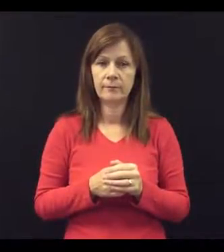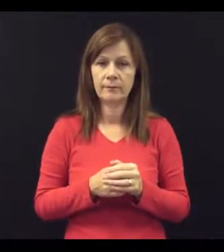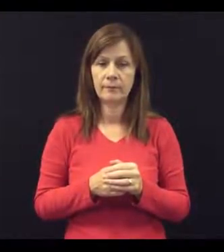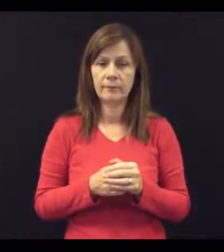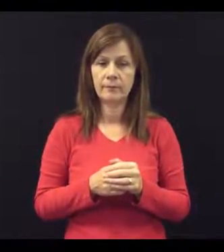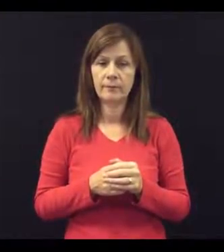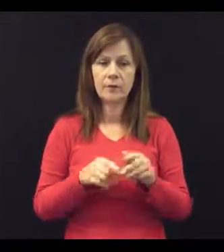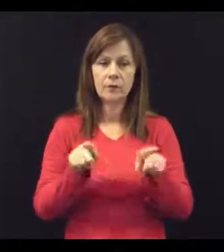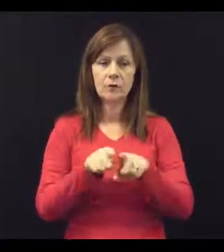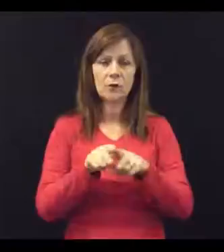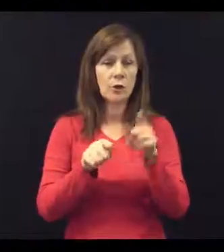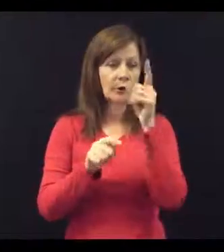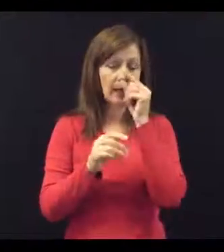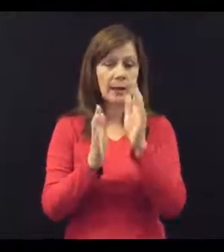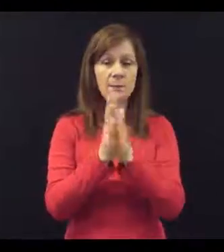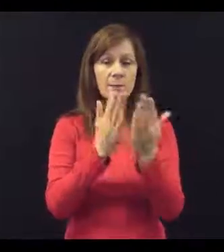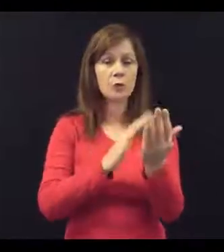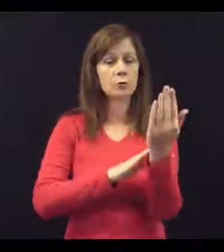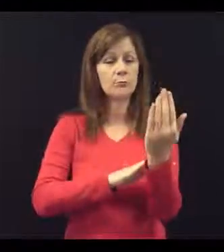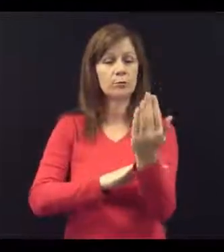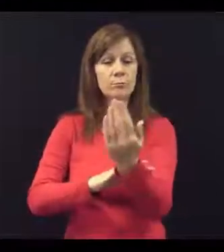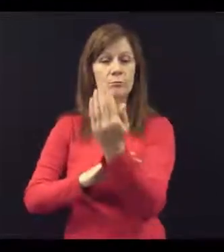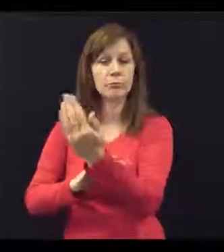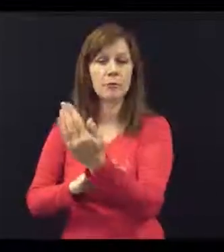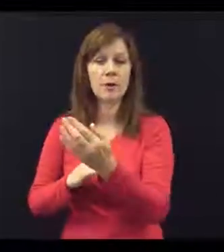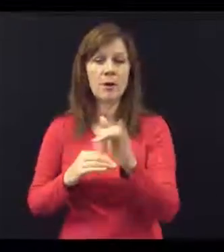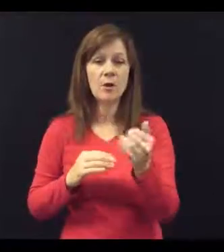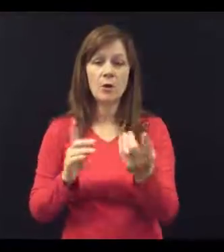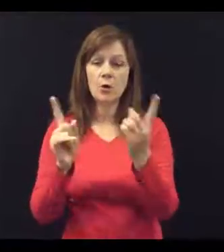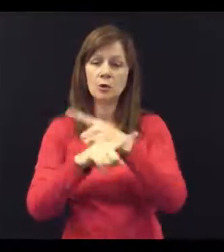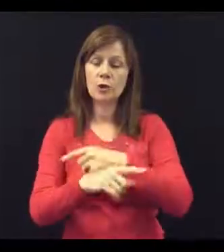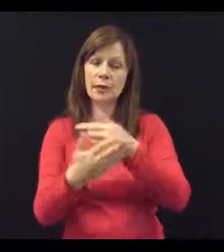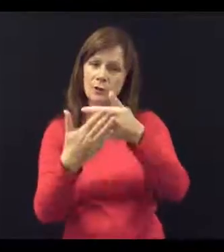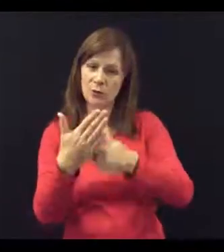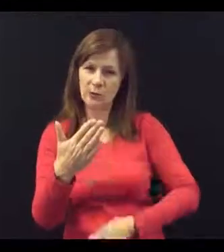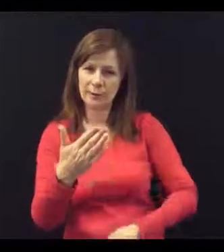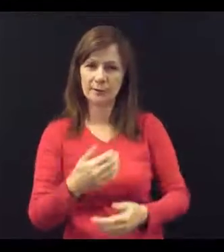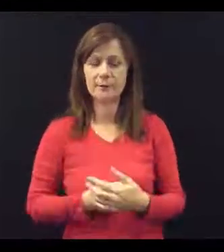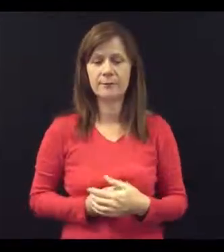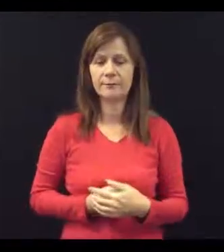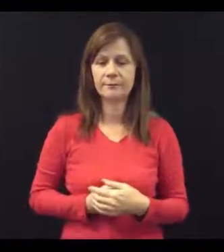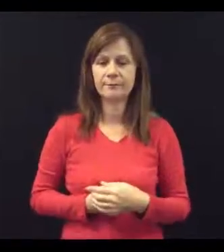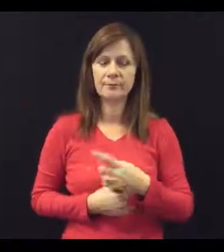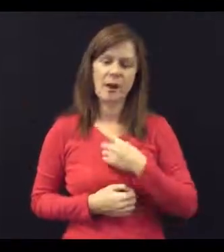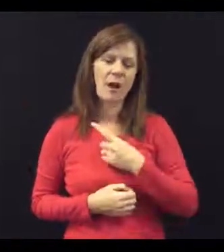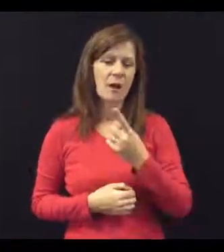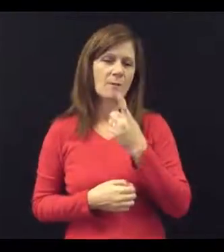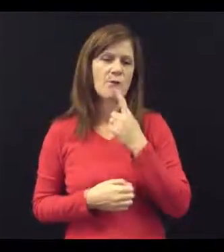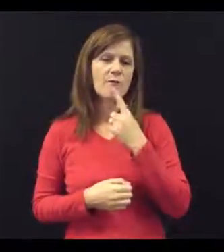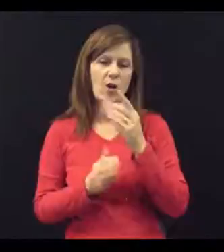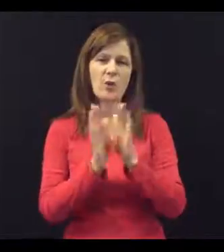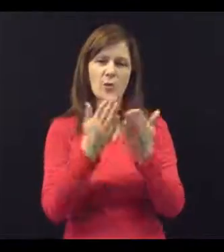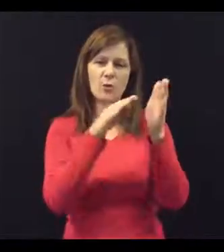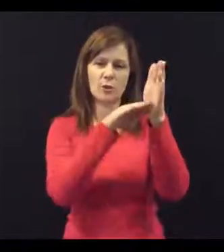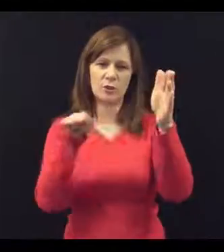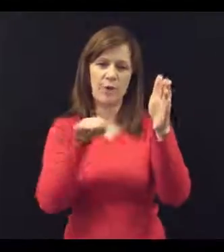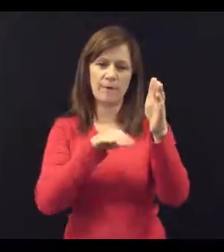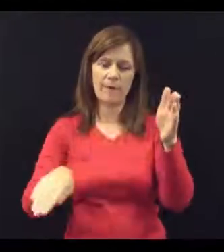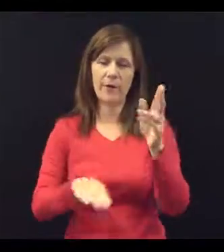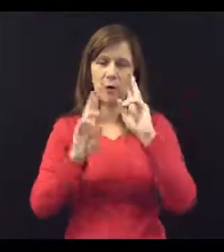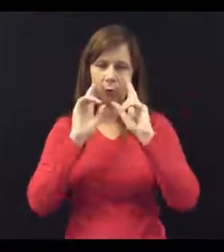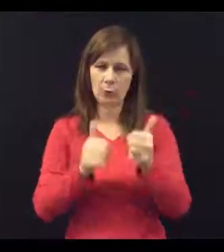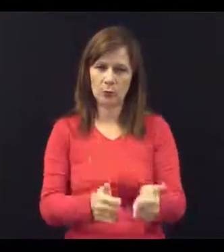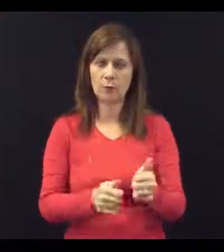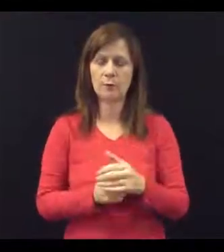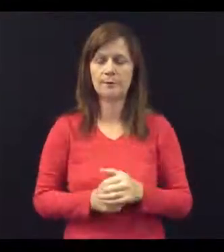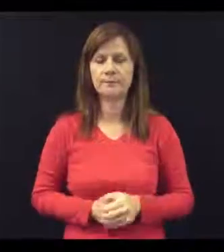virtual bookshelf, you can also tap on the List View button to switch to a more pragmatic textual list of your books. I find the bookshelf